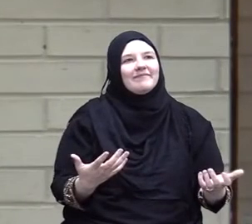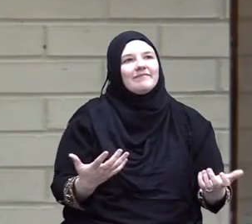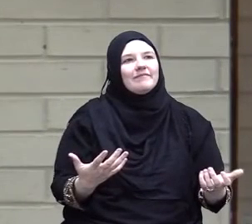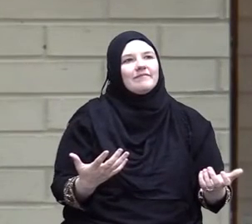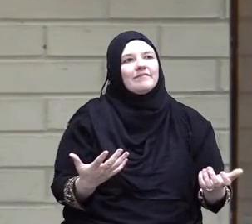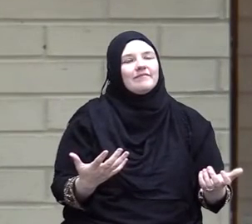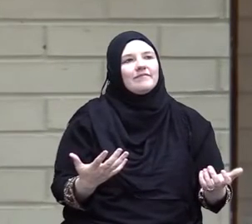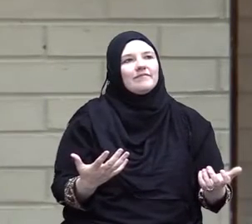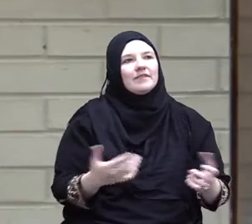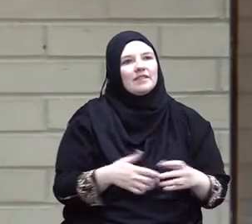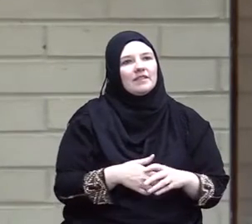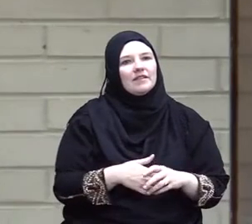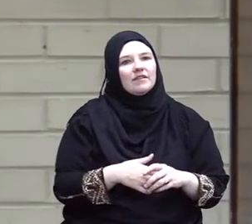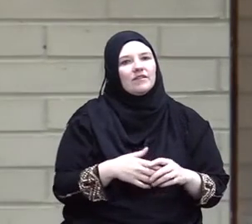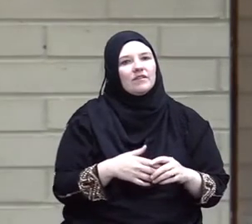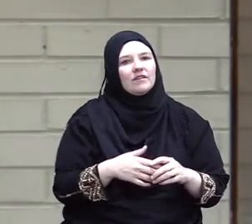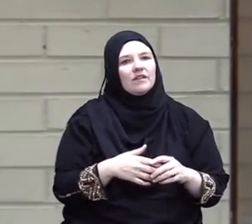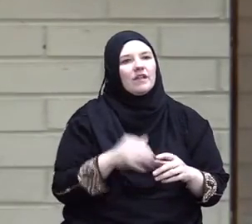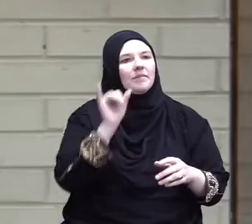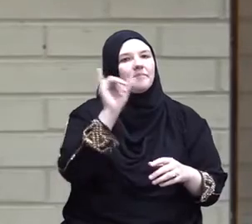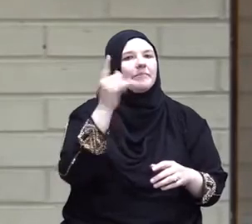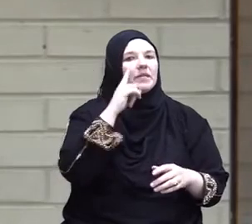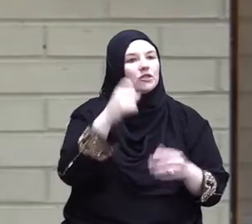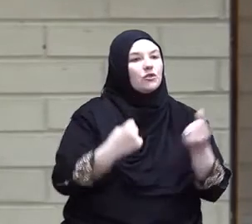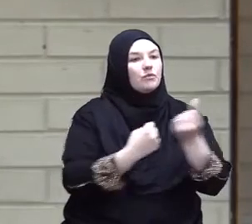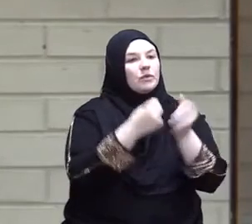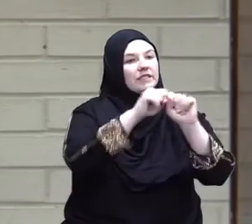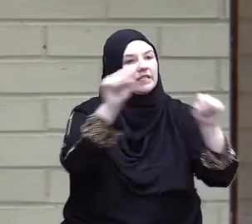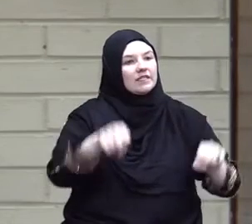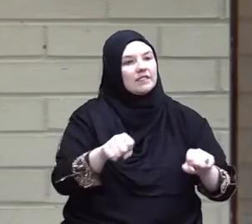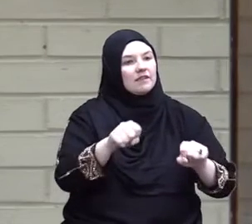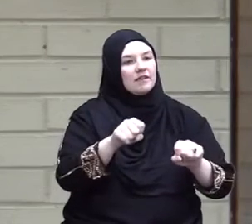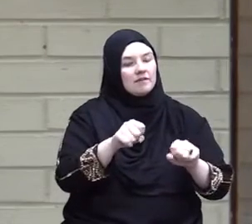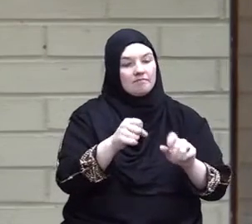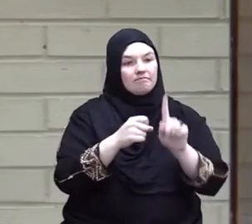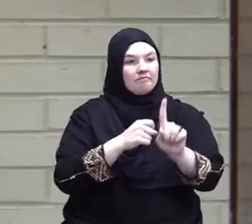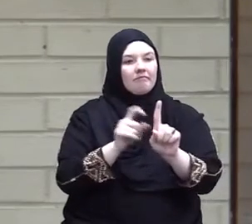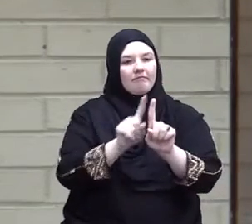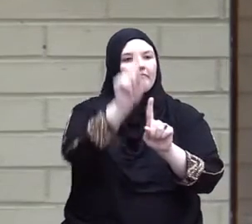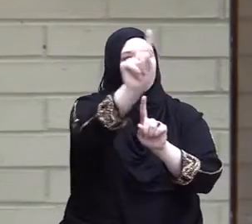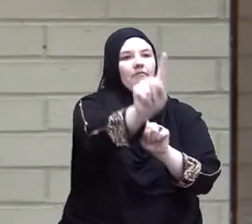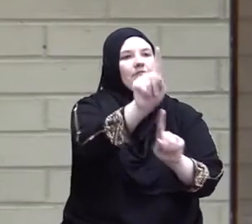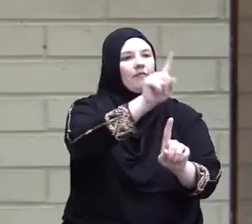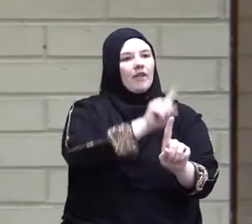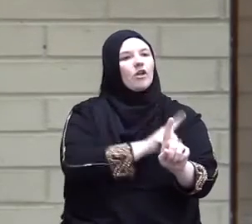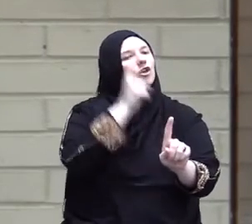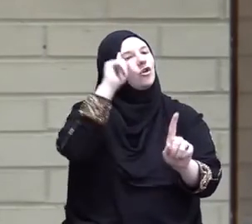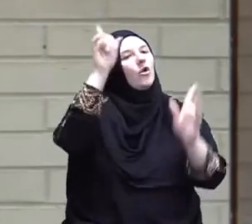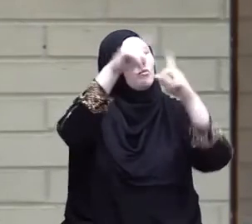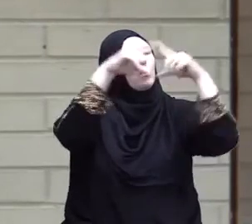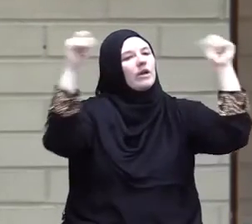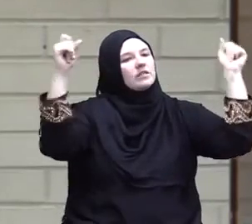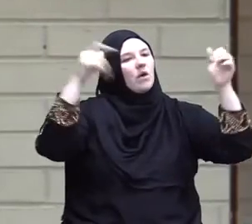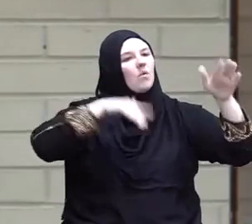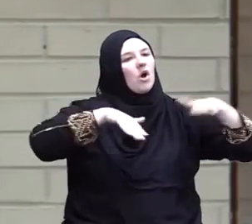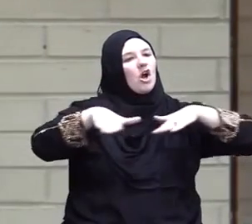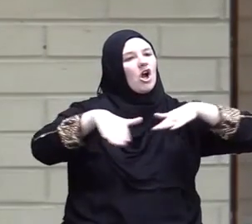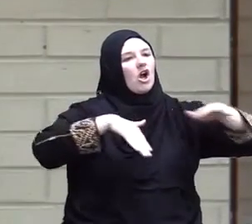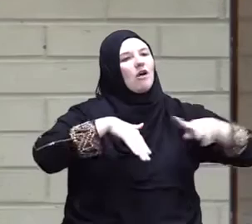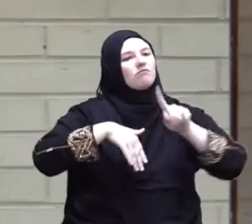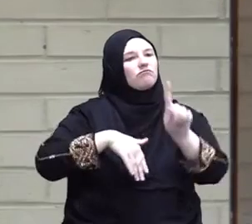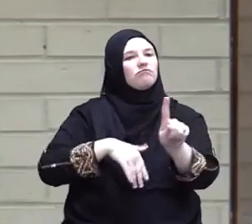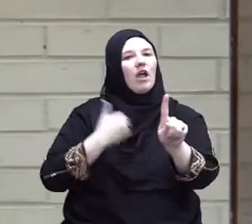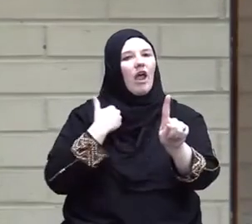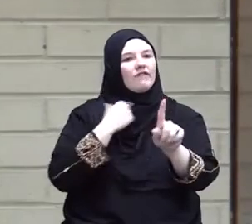From ahead of you and from behind you. You know when a president is walking and he